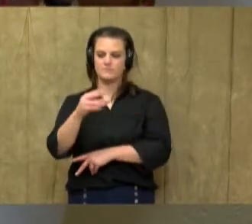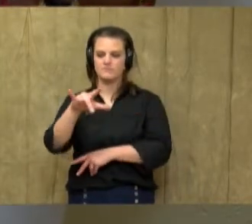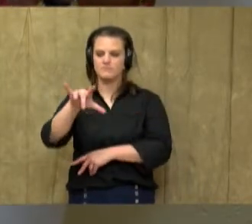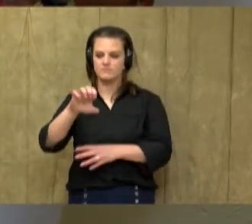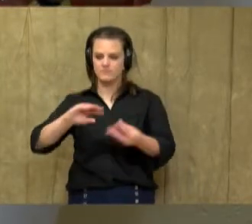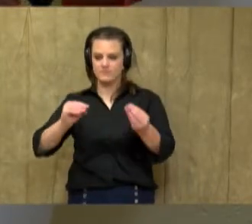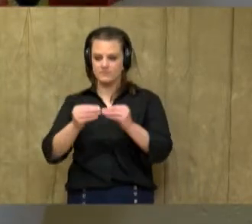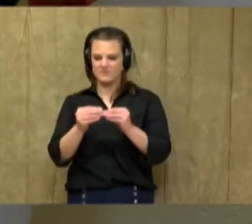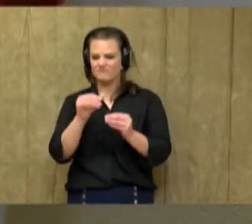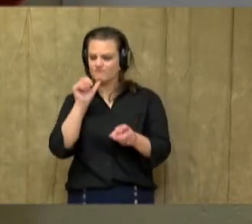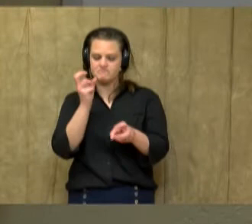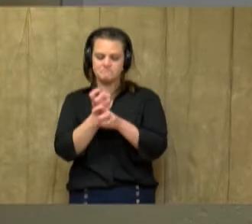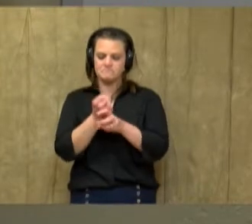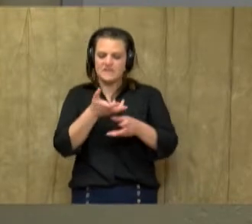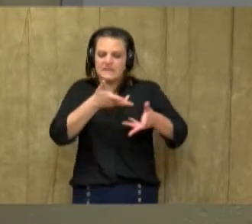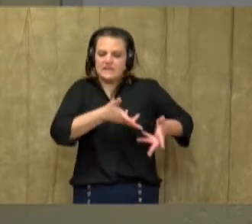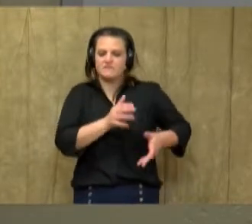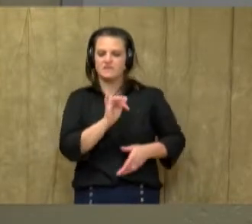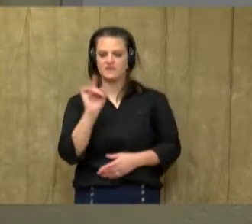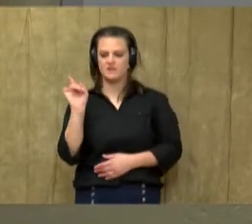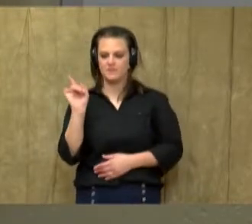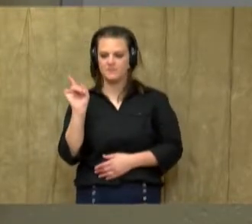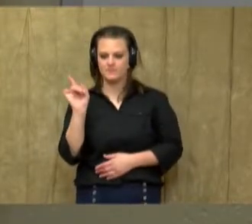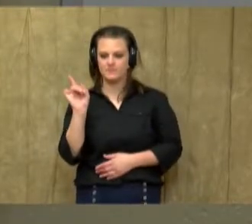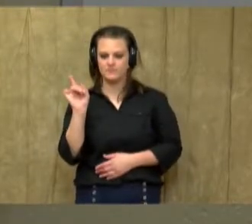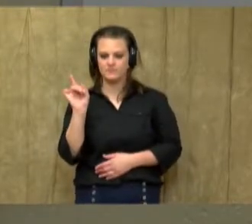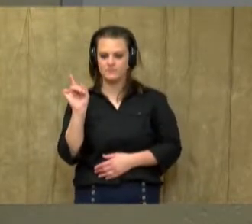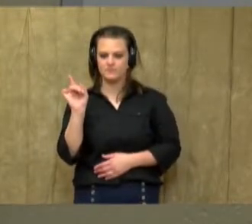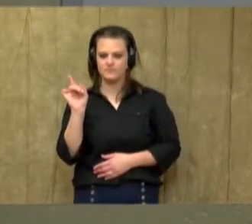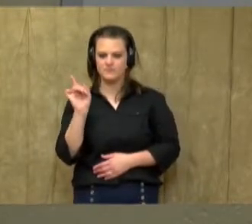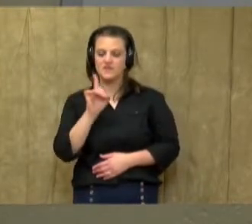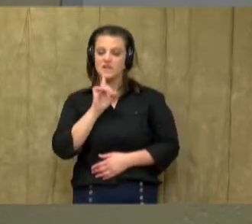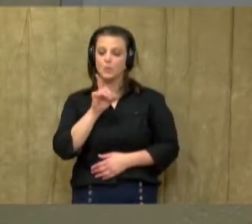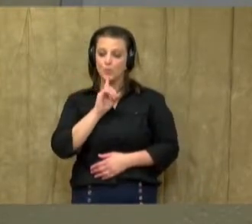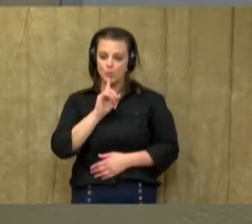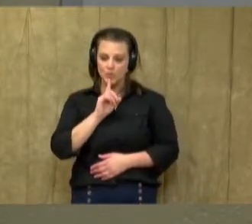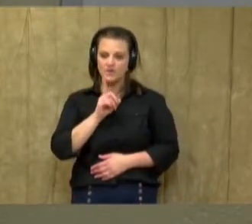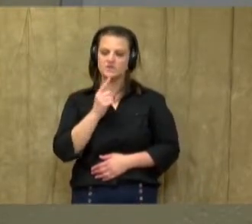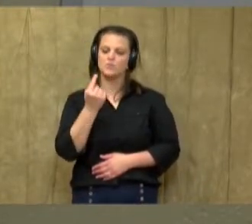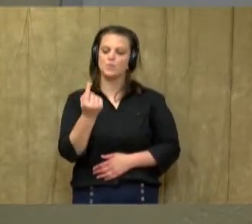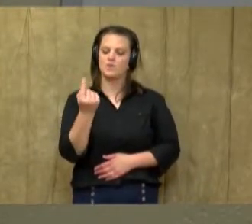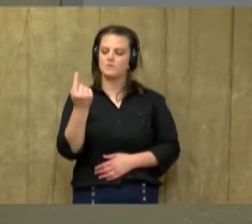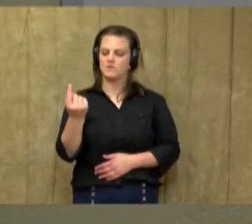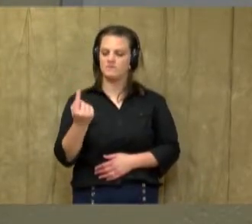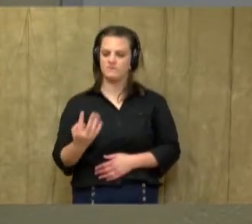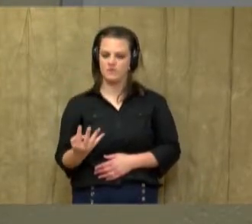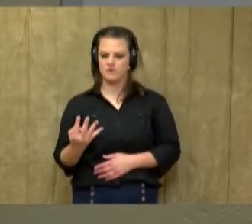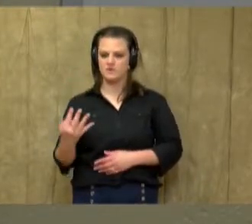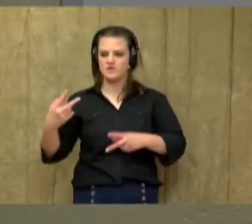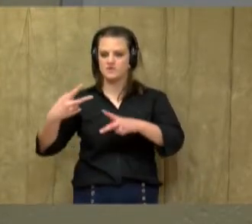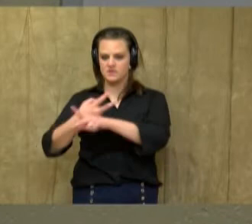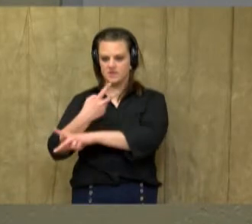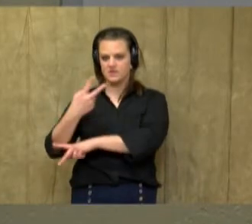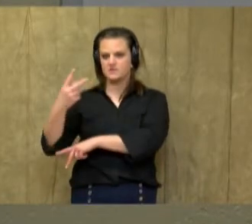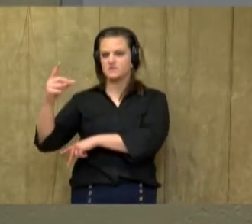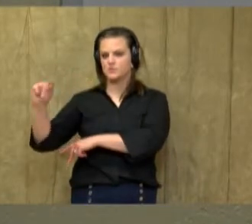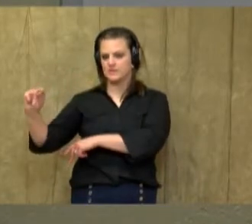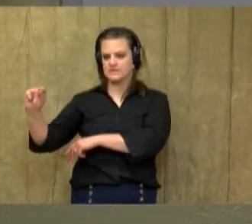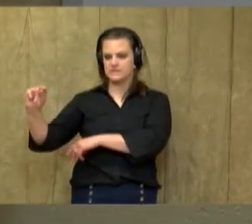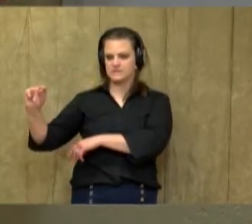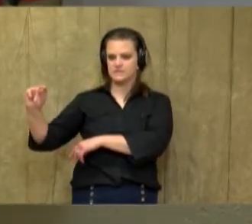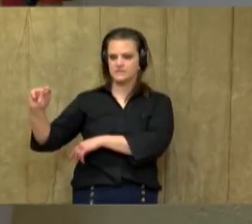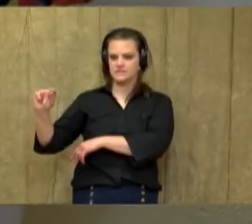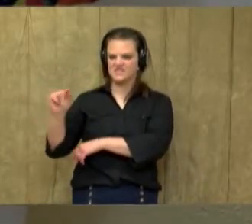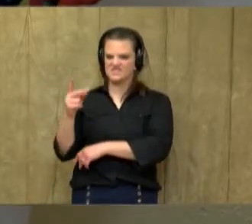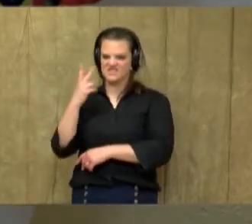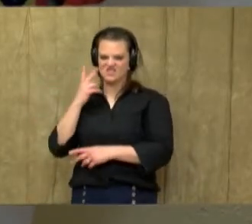like this. So this right here actually is 1 1/4 times 20.